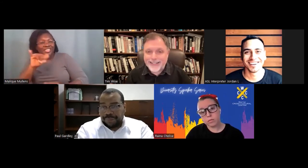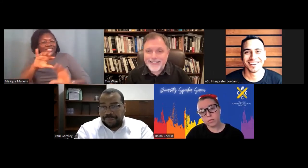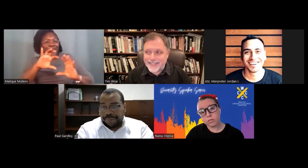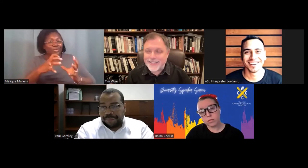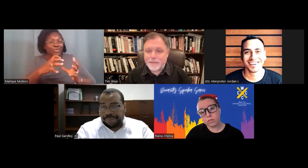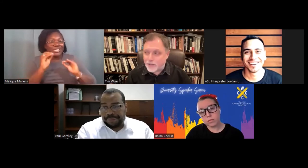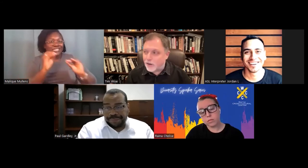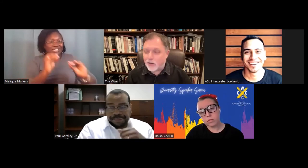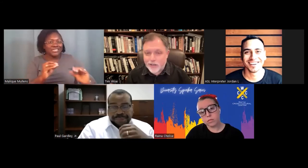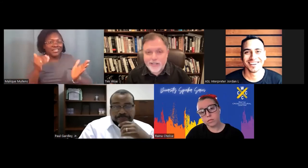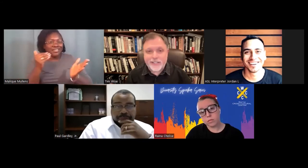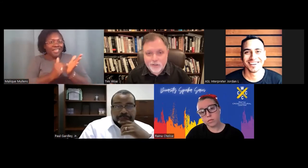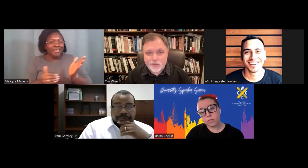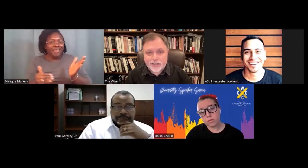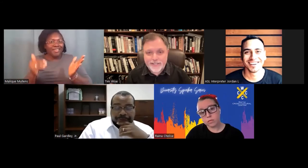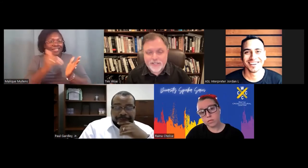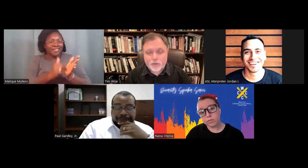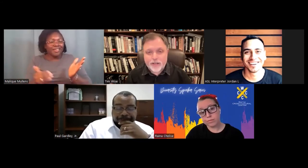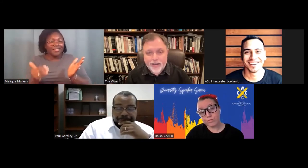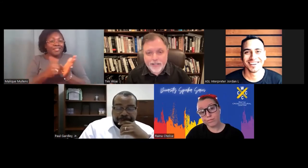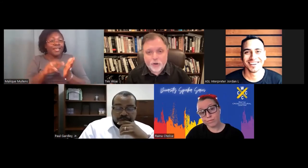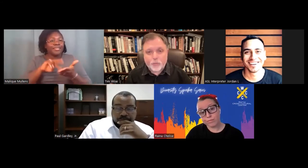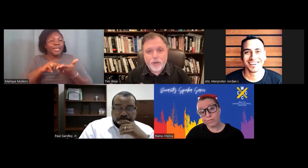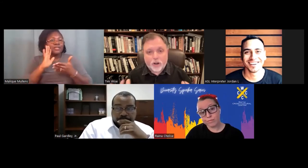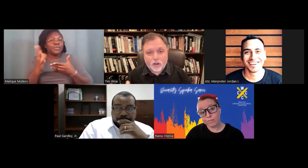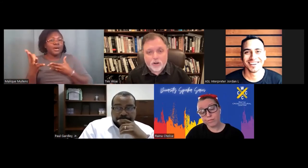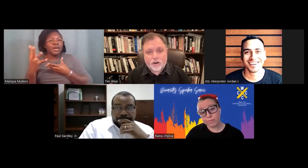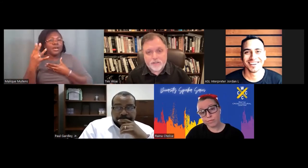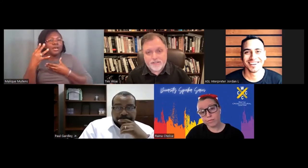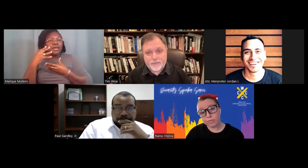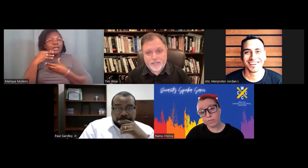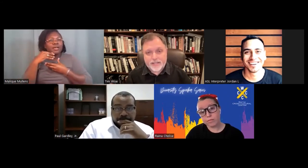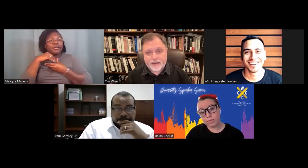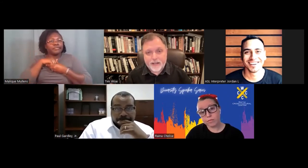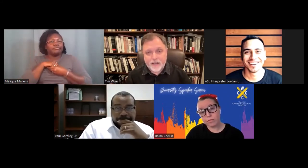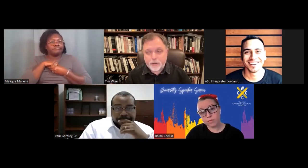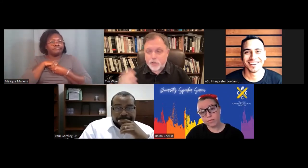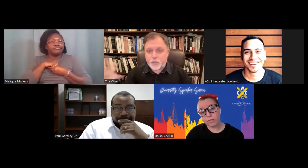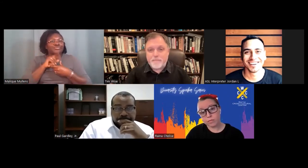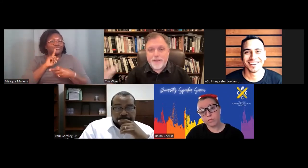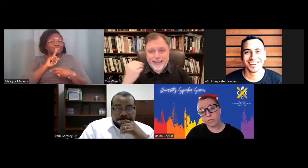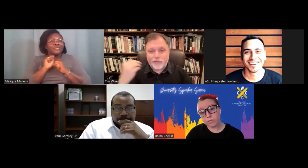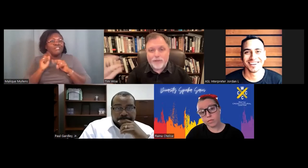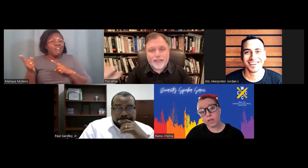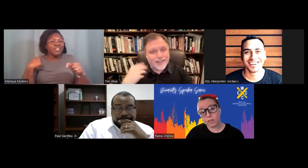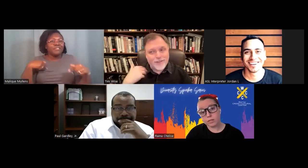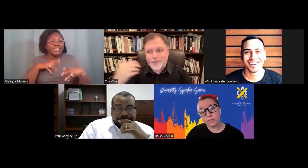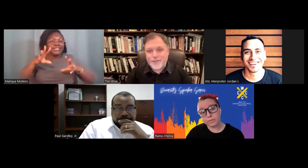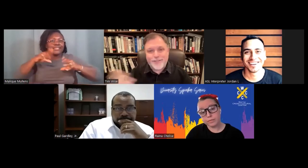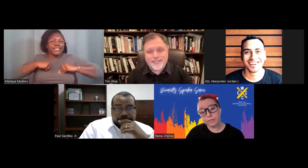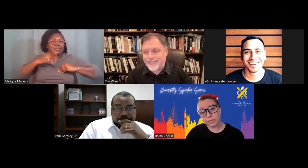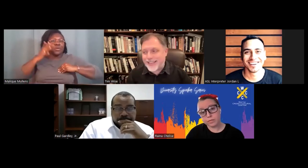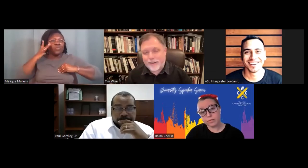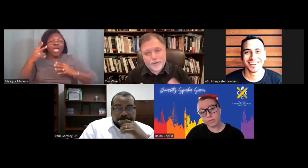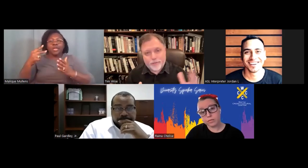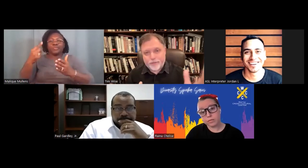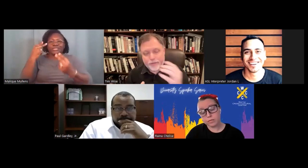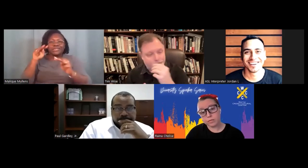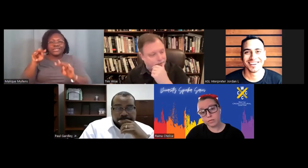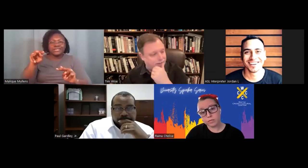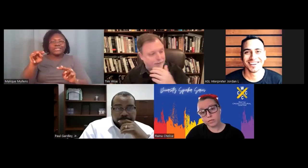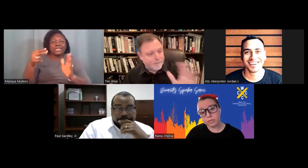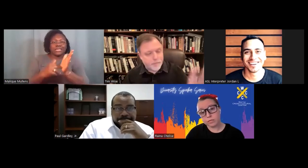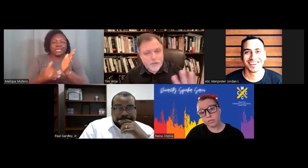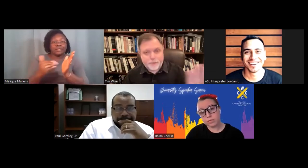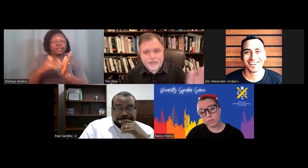are the odds that some of y'all are going to internalize it? Well, the odds are we all are to some extent, because we've been hit with, I used to do this thing